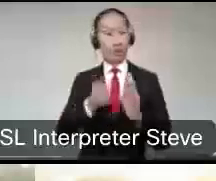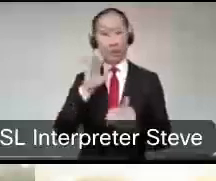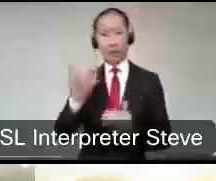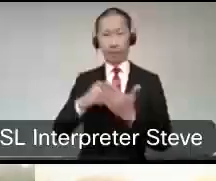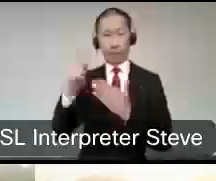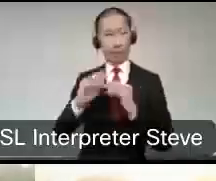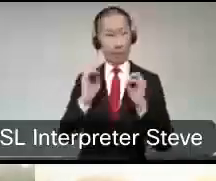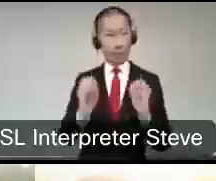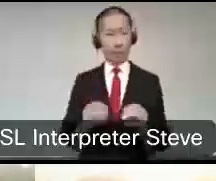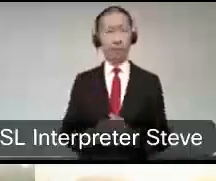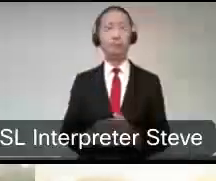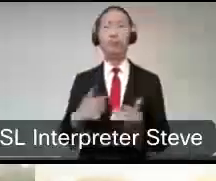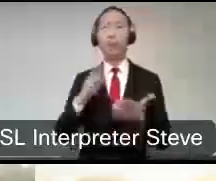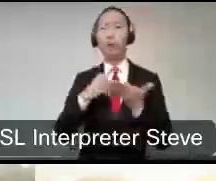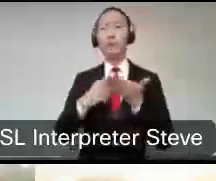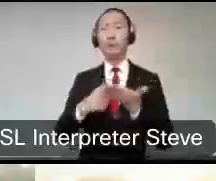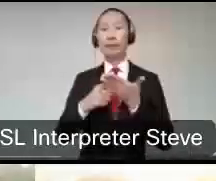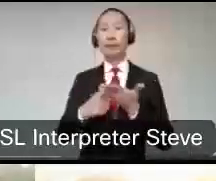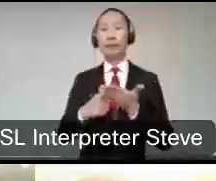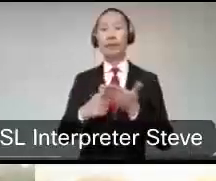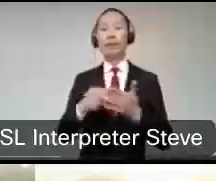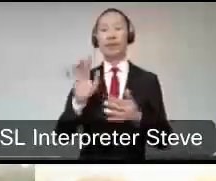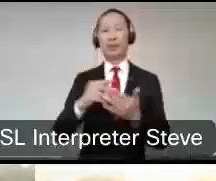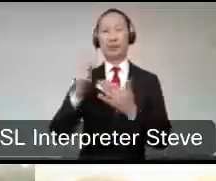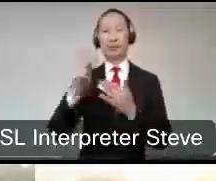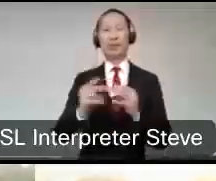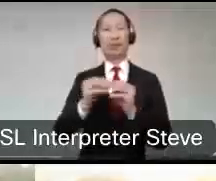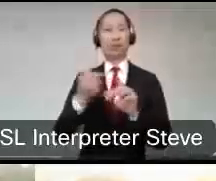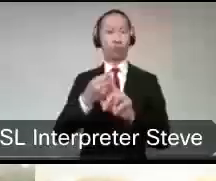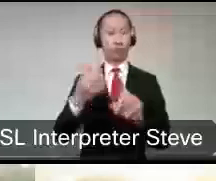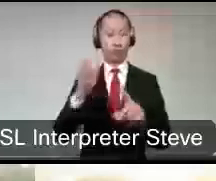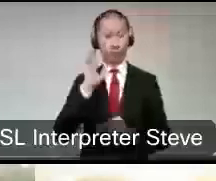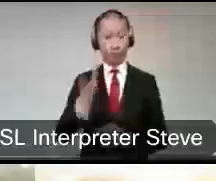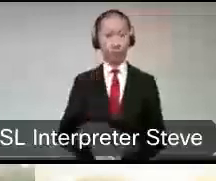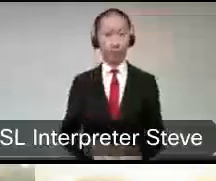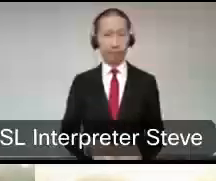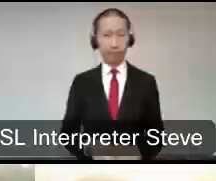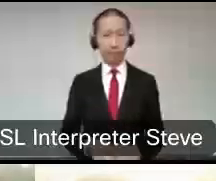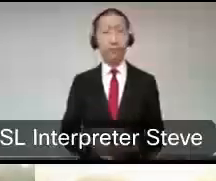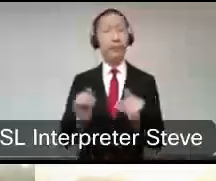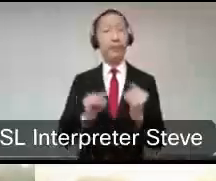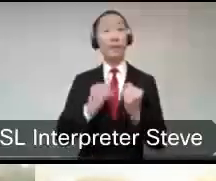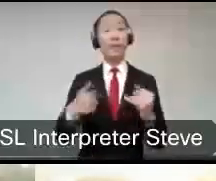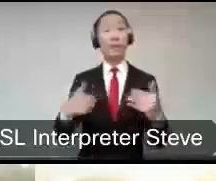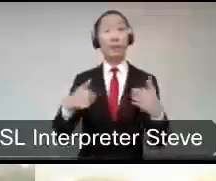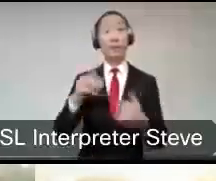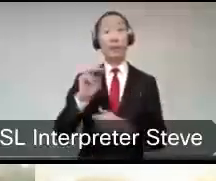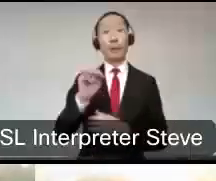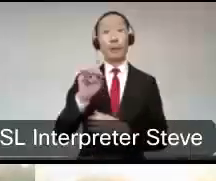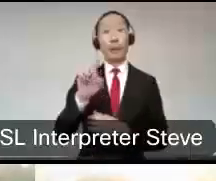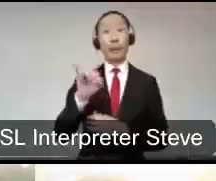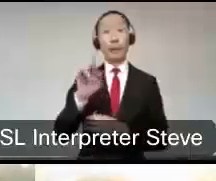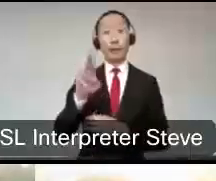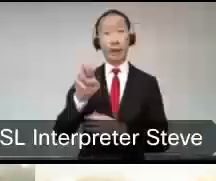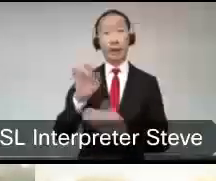program, and I will be discussing each of these programs in much greater detail. But finally, there's Medicare, which is a federal